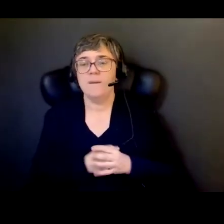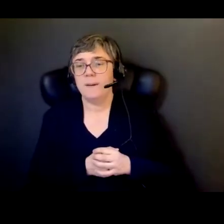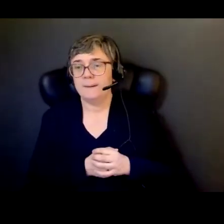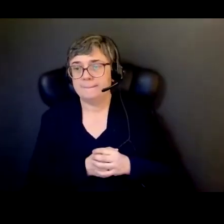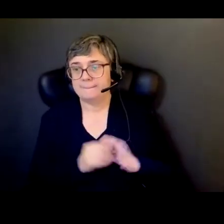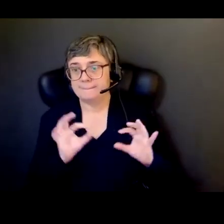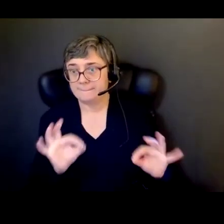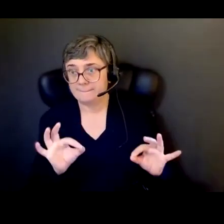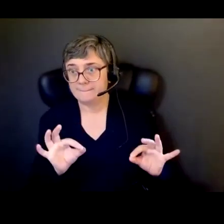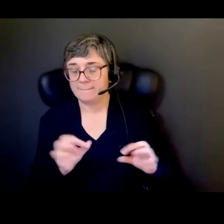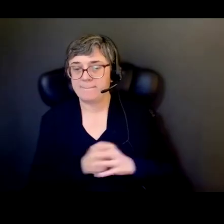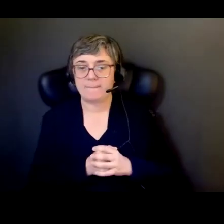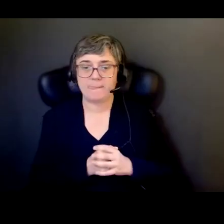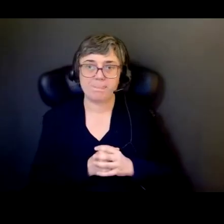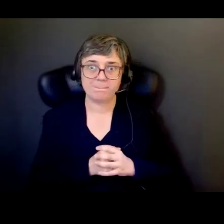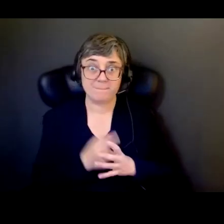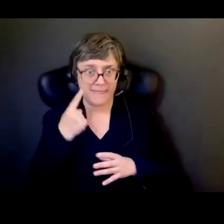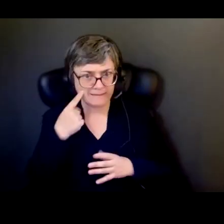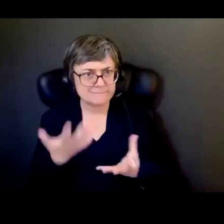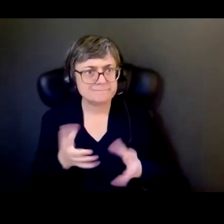Perfect, I think.